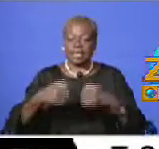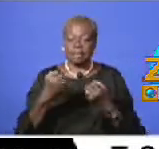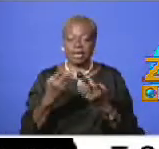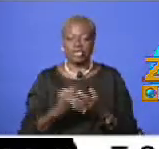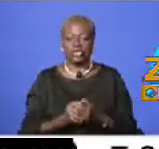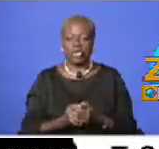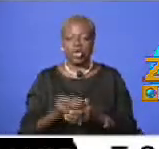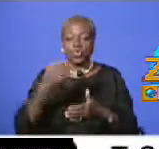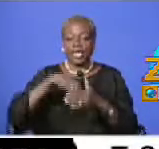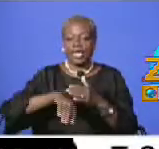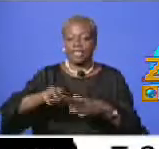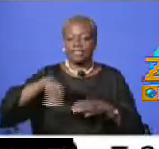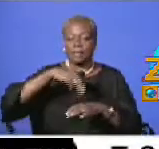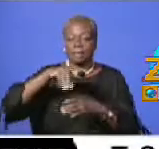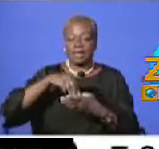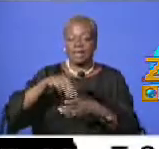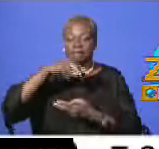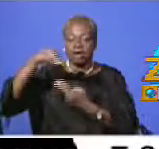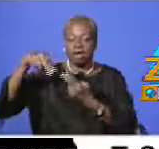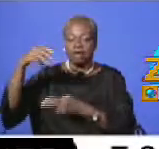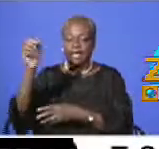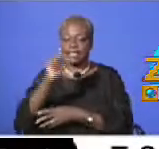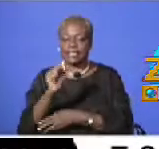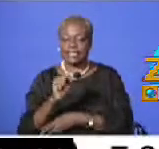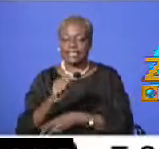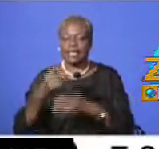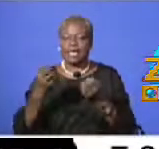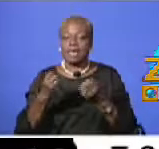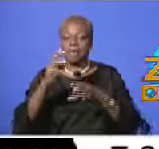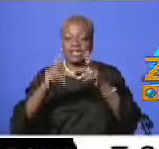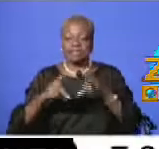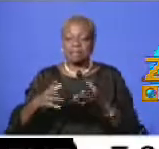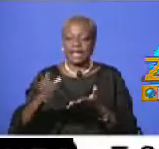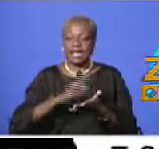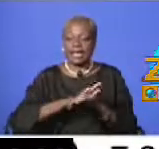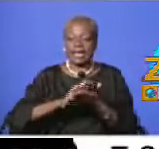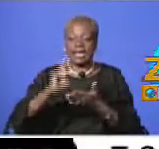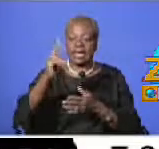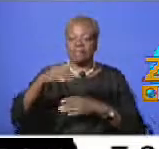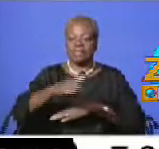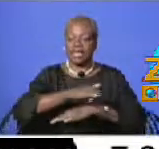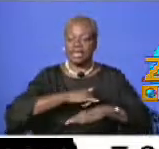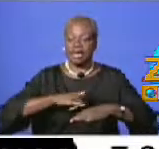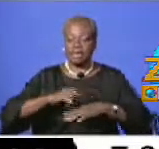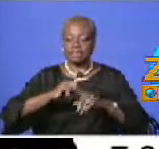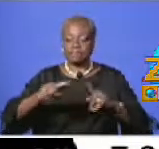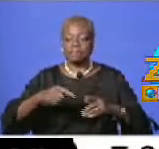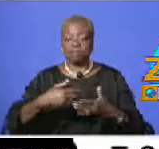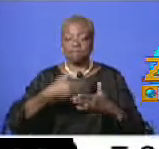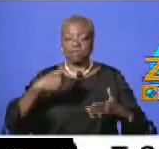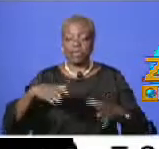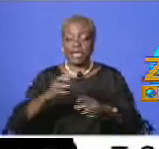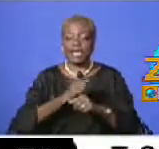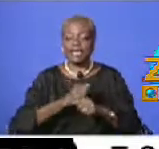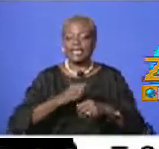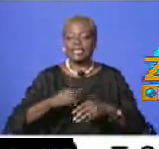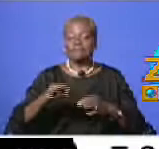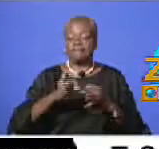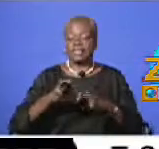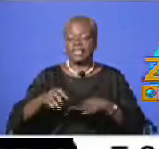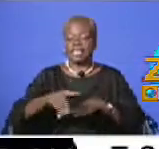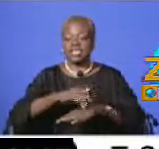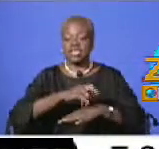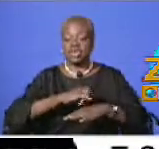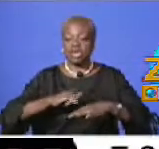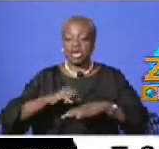We're in the midst of hurricane season, and so many people are clearing up their yards. But before you get to landscaping, you may want to identify